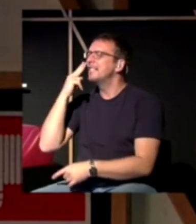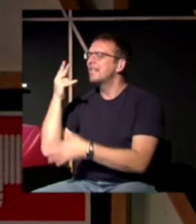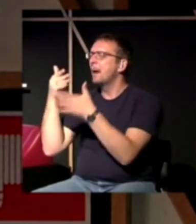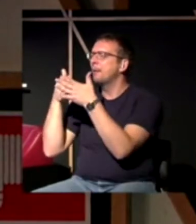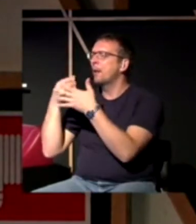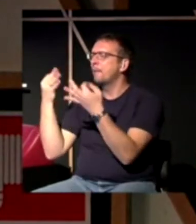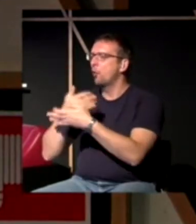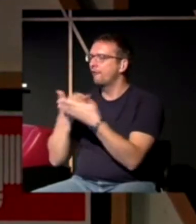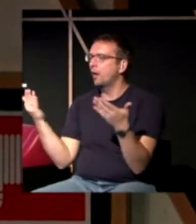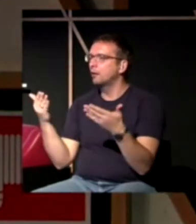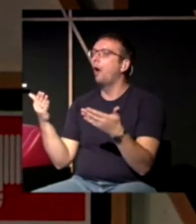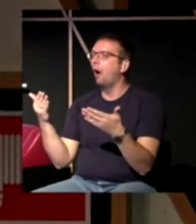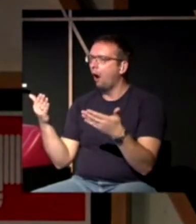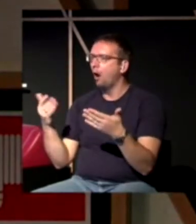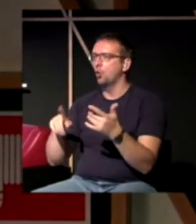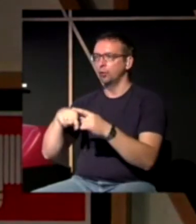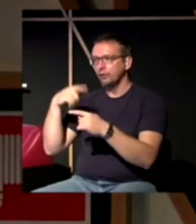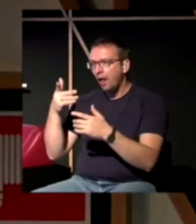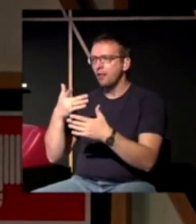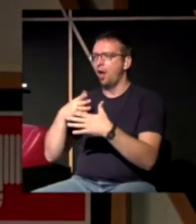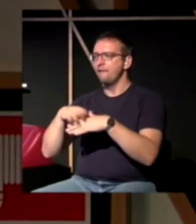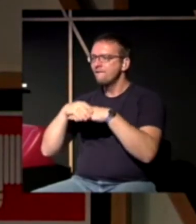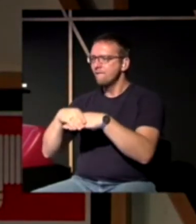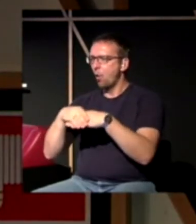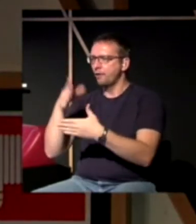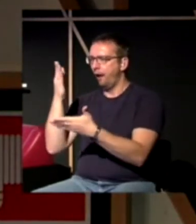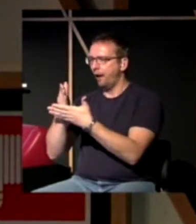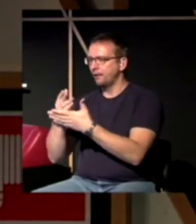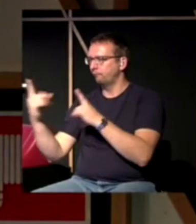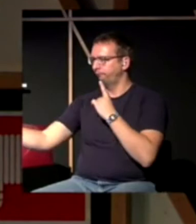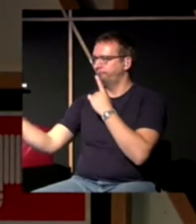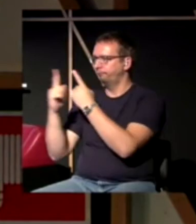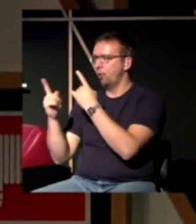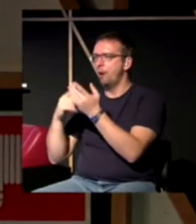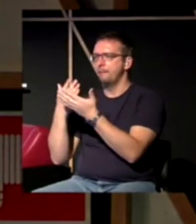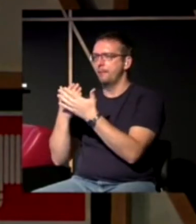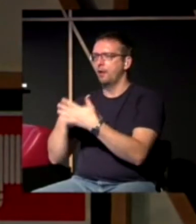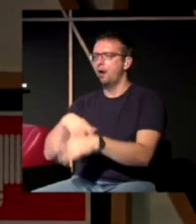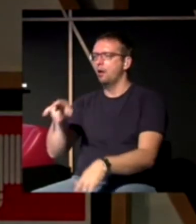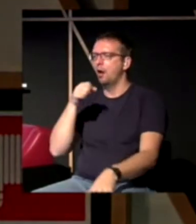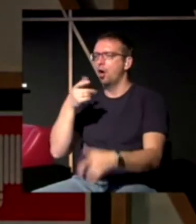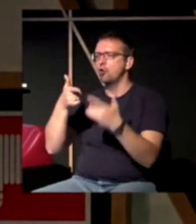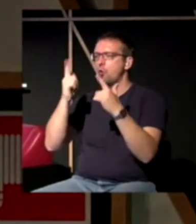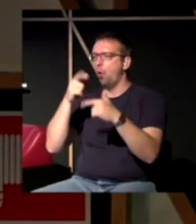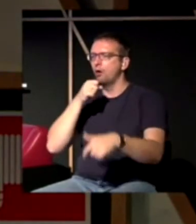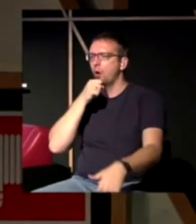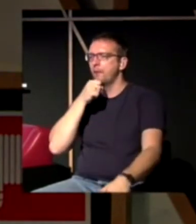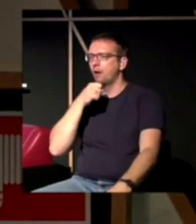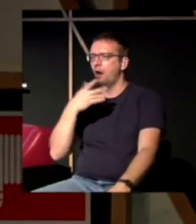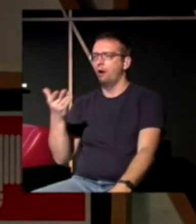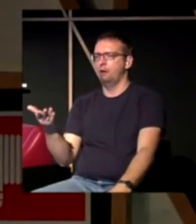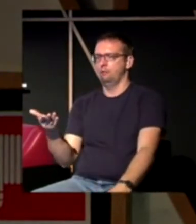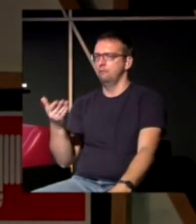impaired and because you didn't have the sight of that goal, everything they've just said changed your